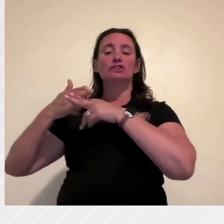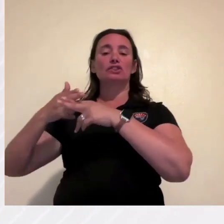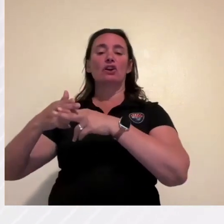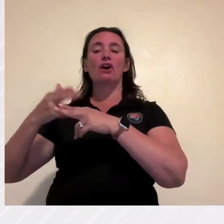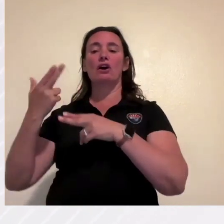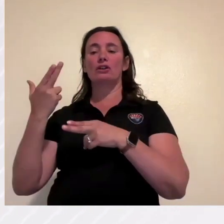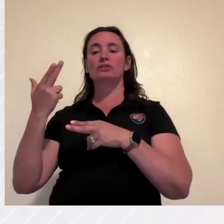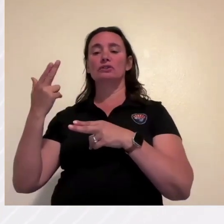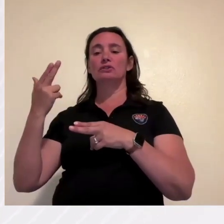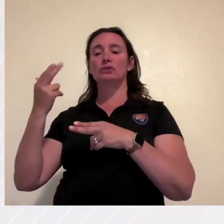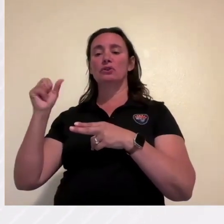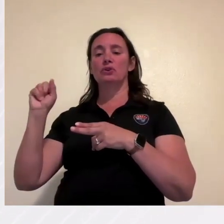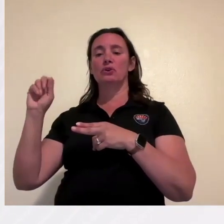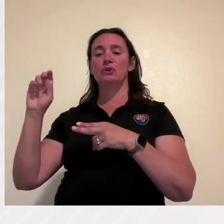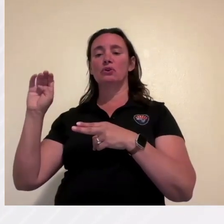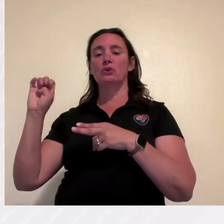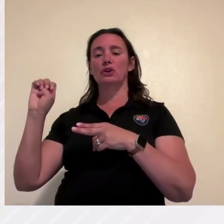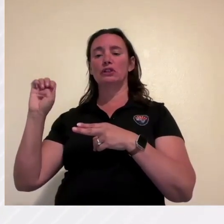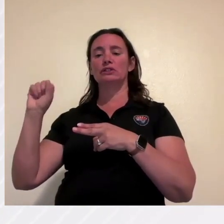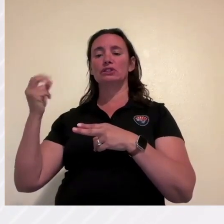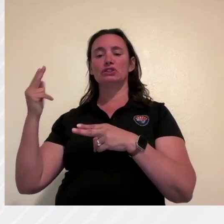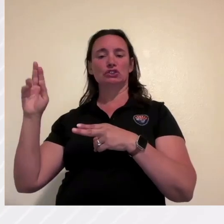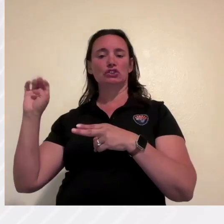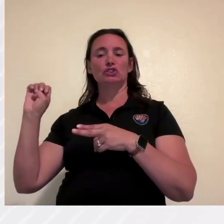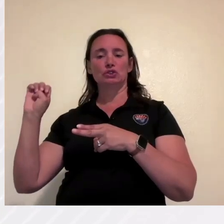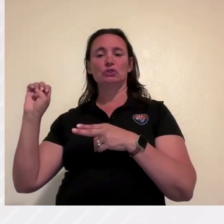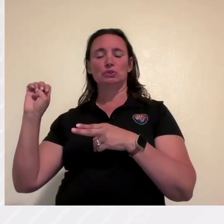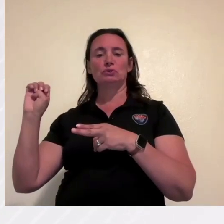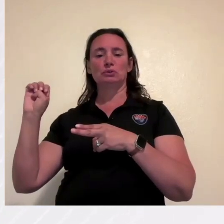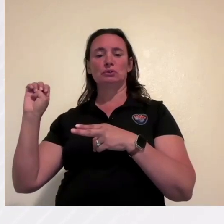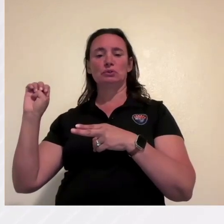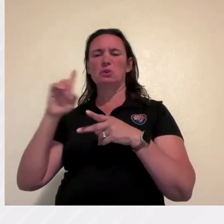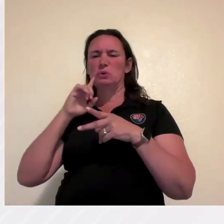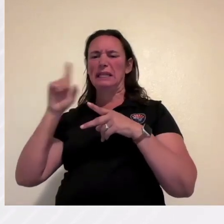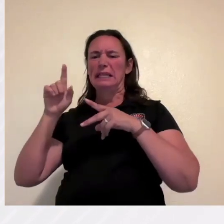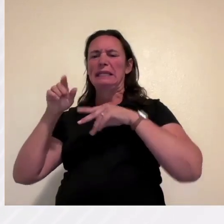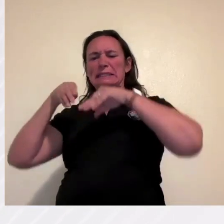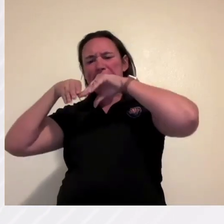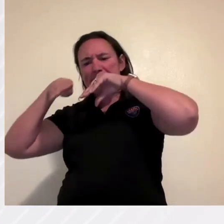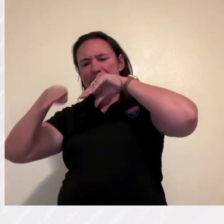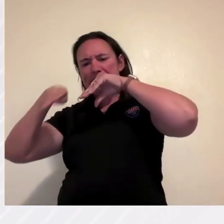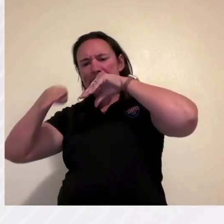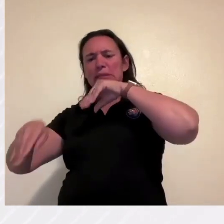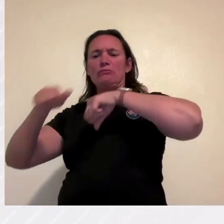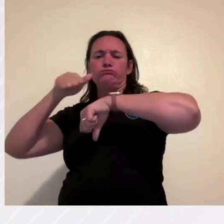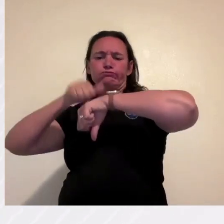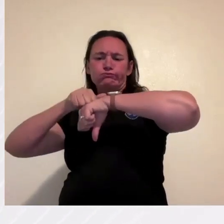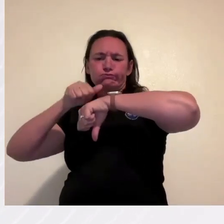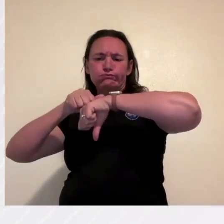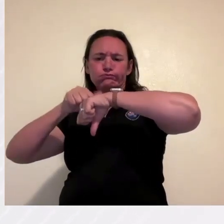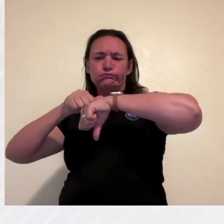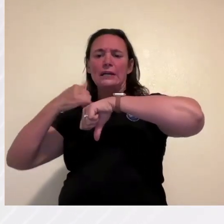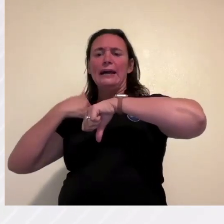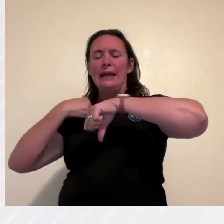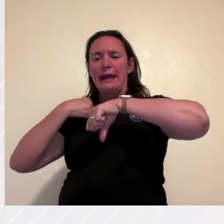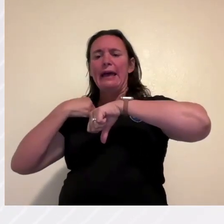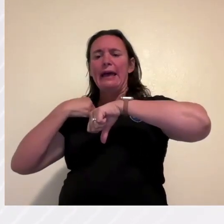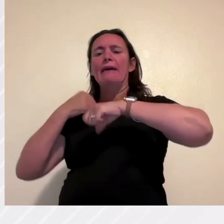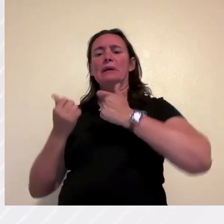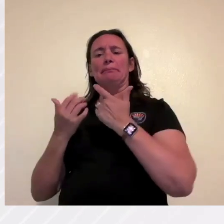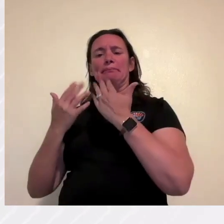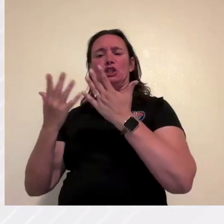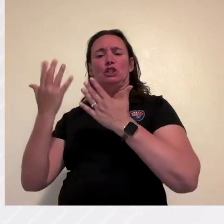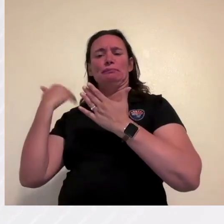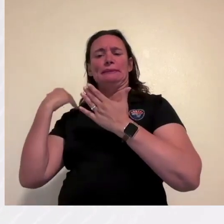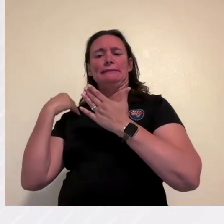here, it's kind of hard to see on the map, but it's very steep, rocky. There's also a burn scar. The landscape is very difficult for